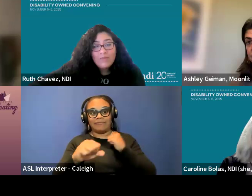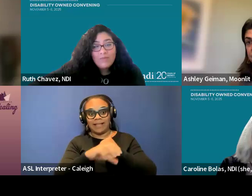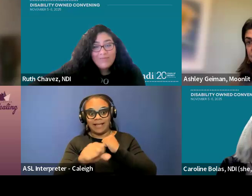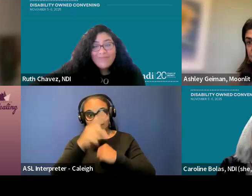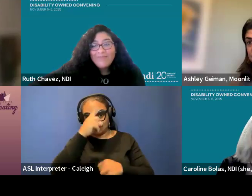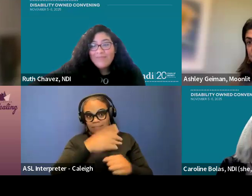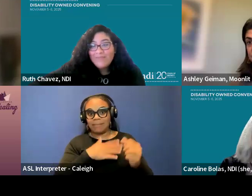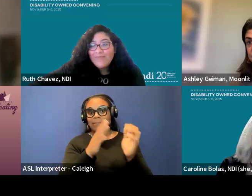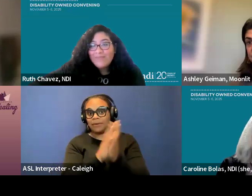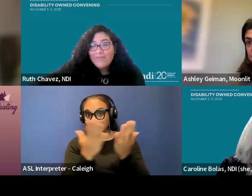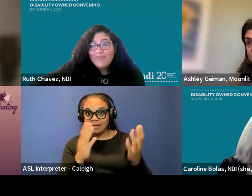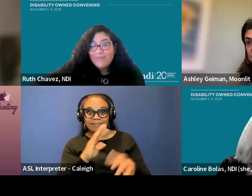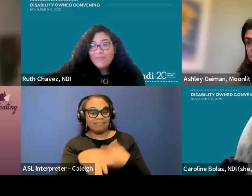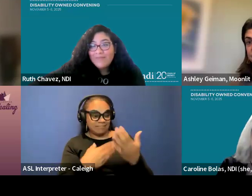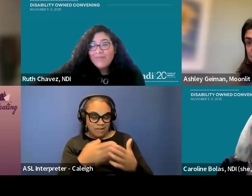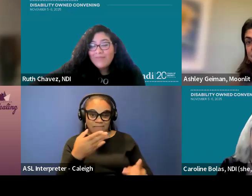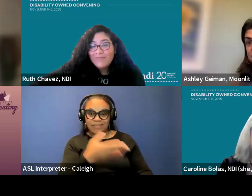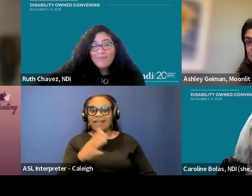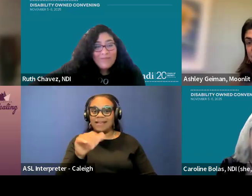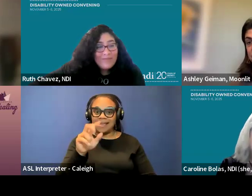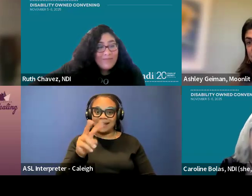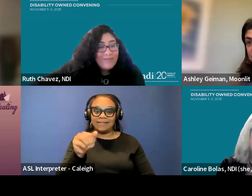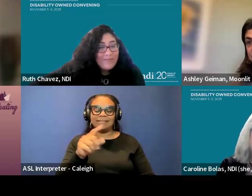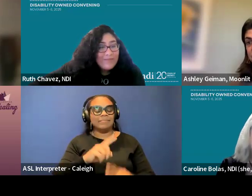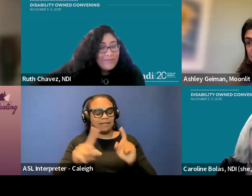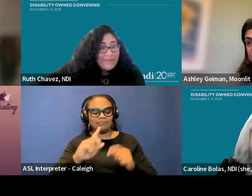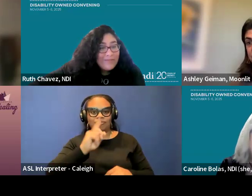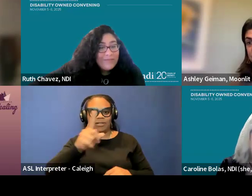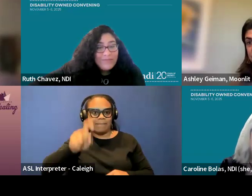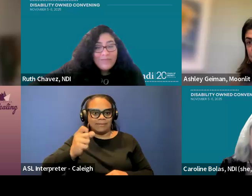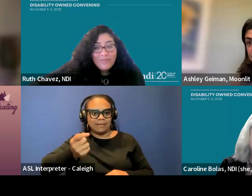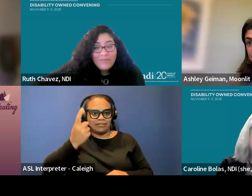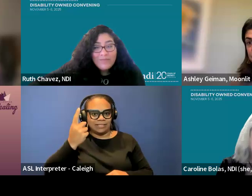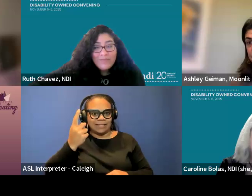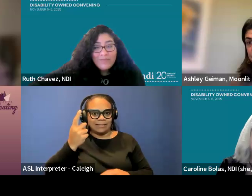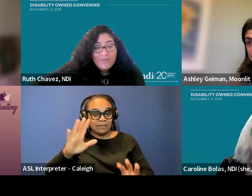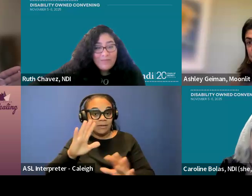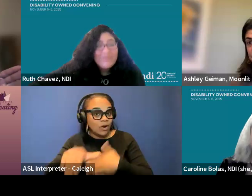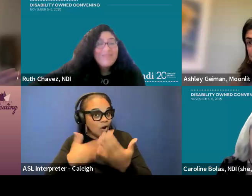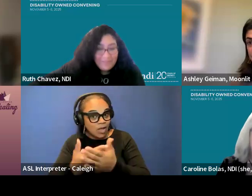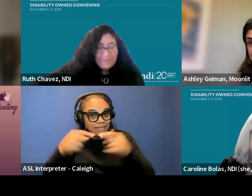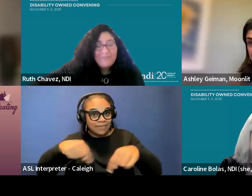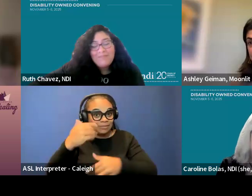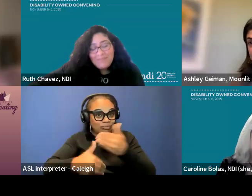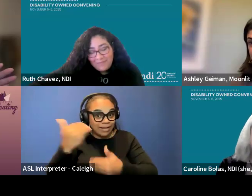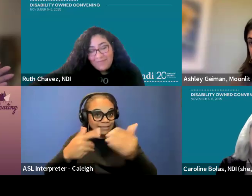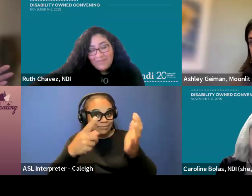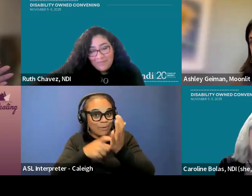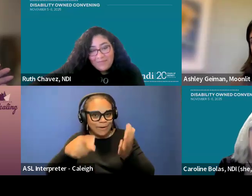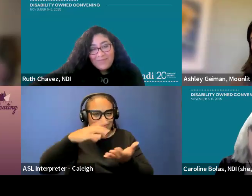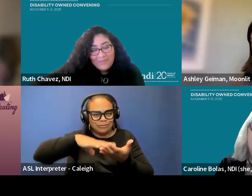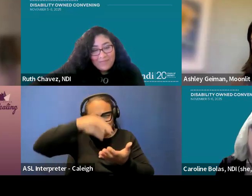books, and just different things in there. So you really have to understand and it's all of it is a learning curve. It's a learning